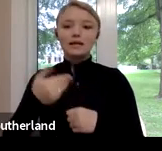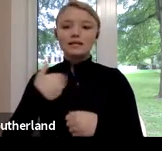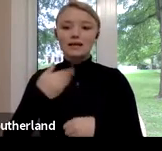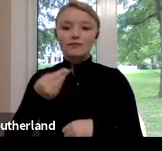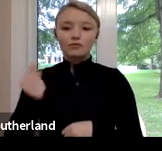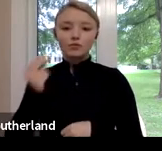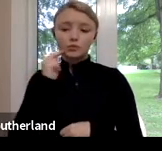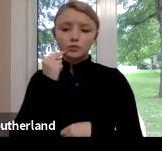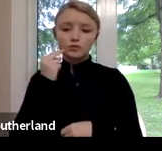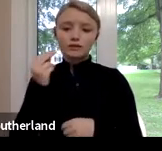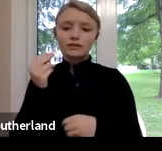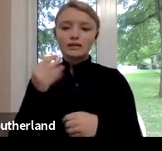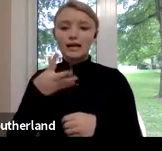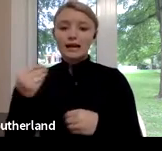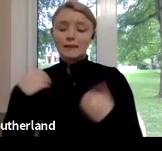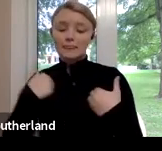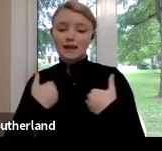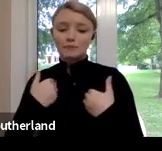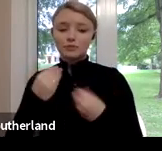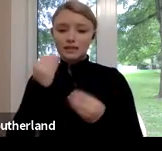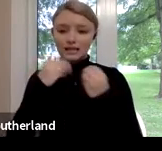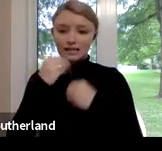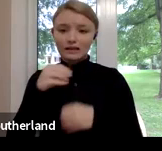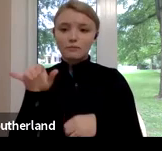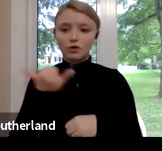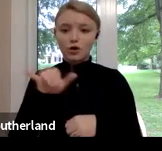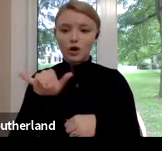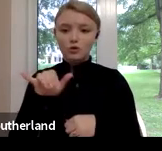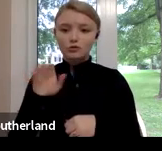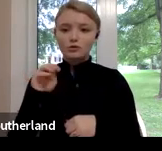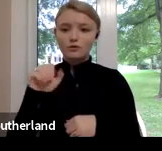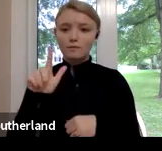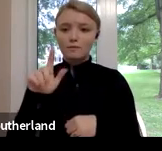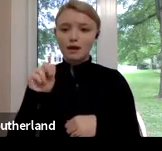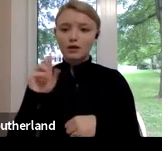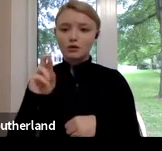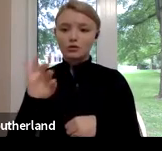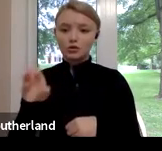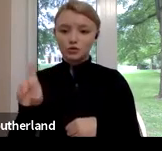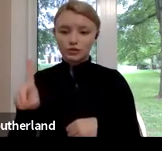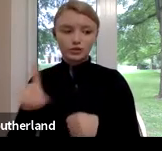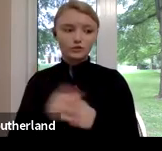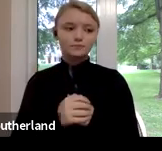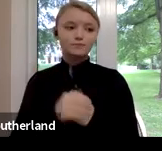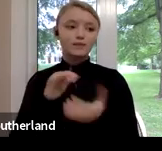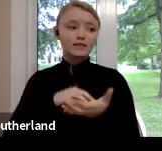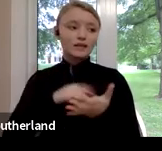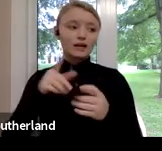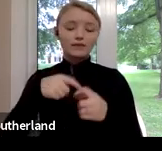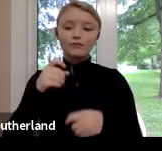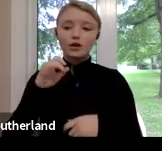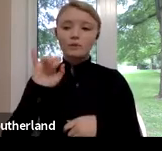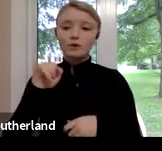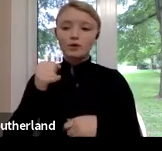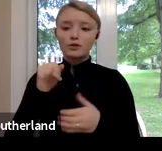animals that eat them are also malnourished. A study from the Journal of Nutrition and Health found copper levels in the